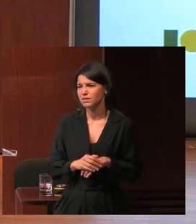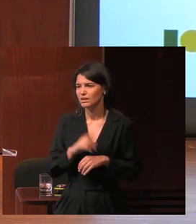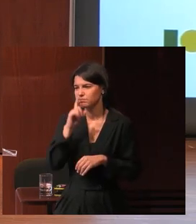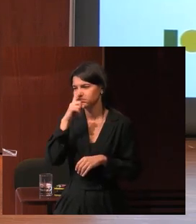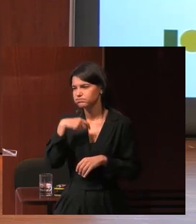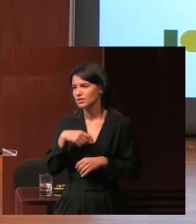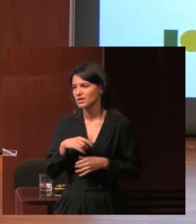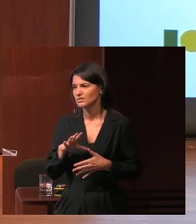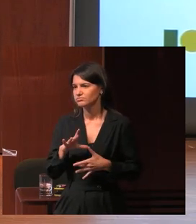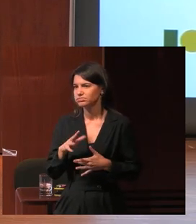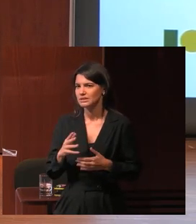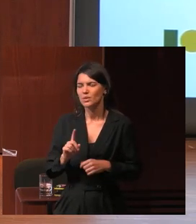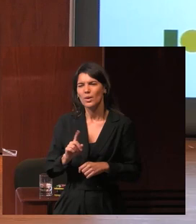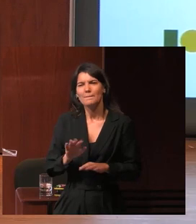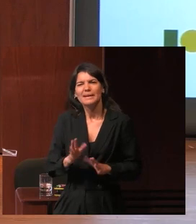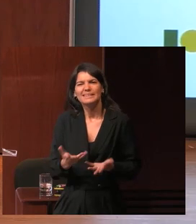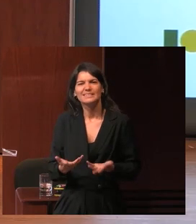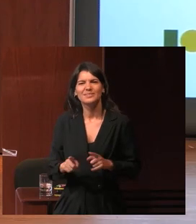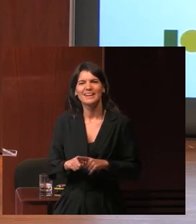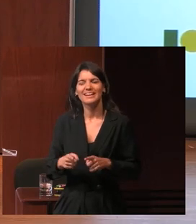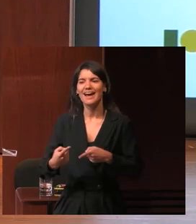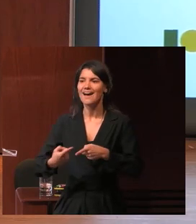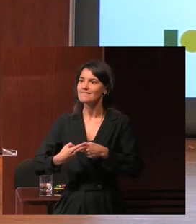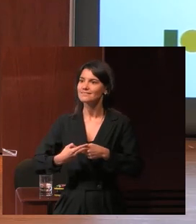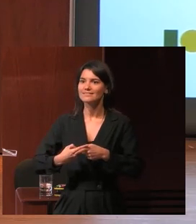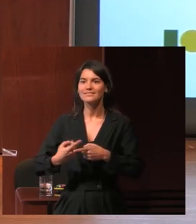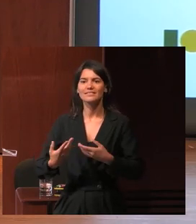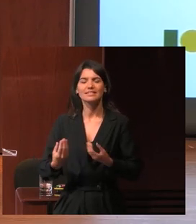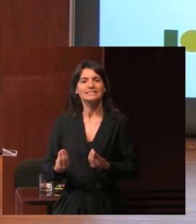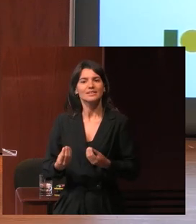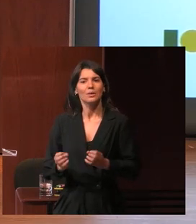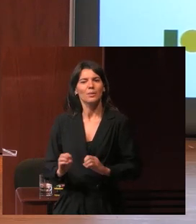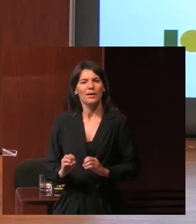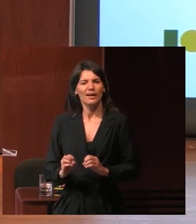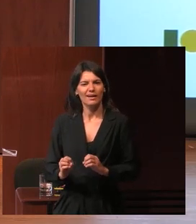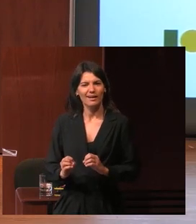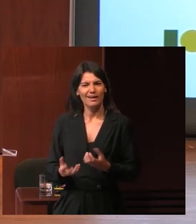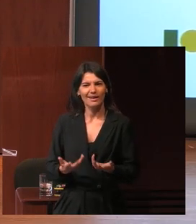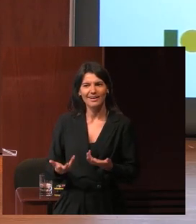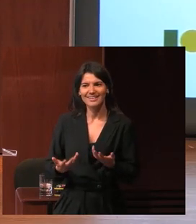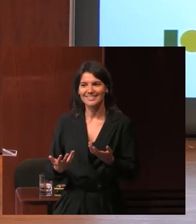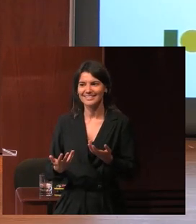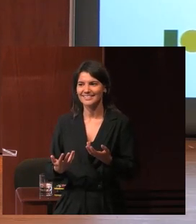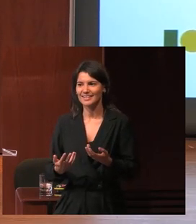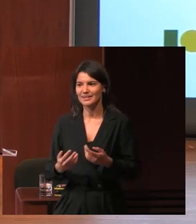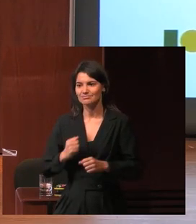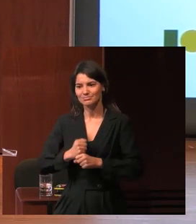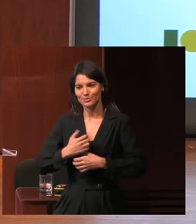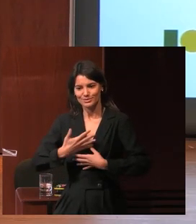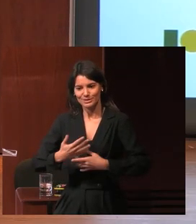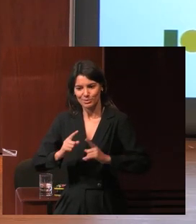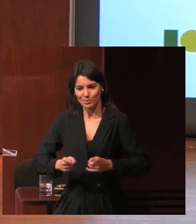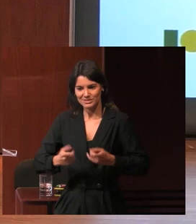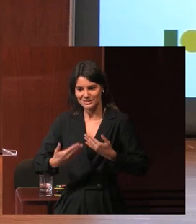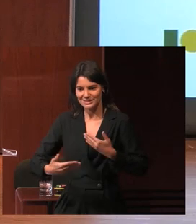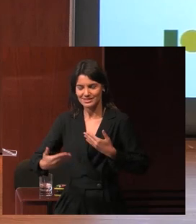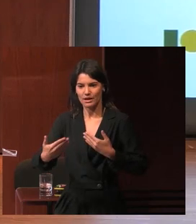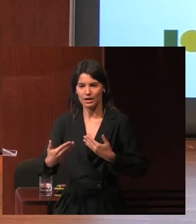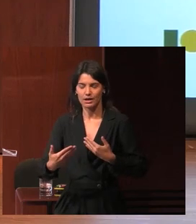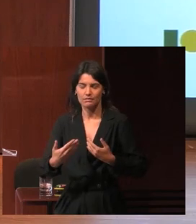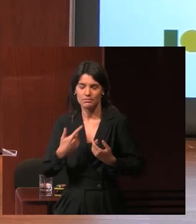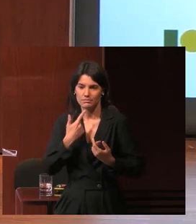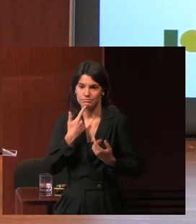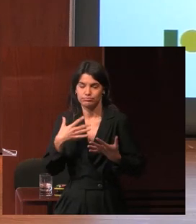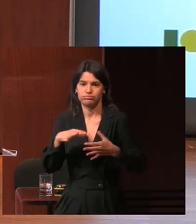not be interested in getting into a profession that is so much related to knowledge. And